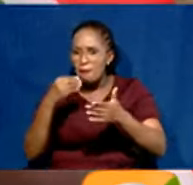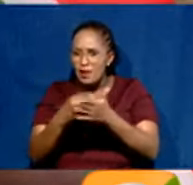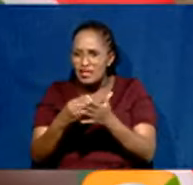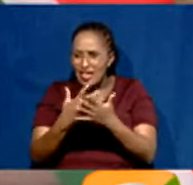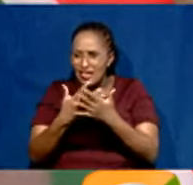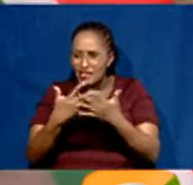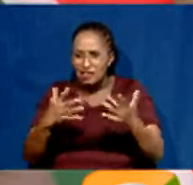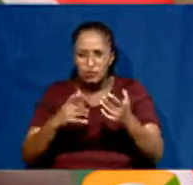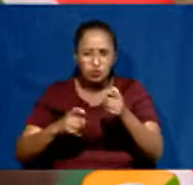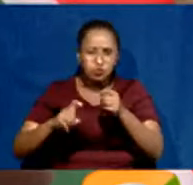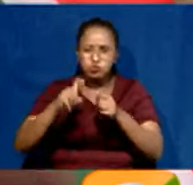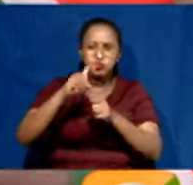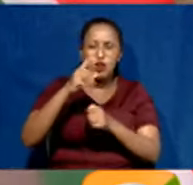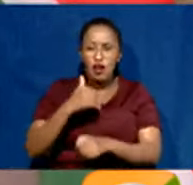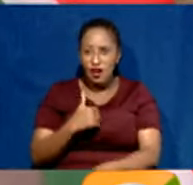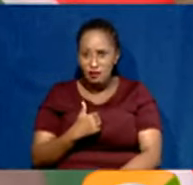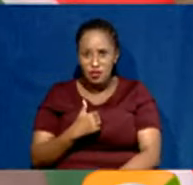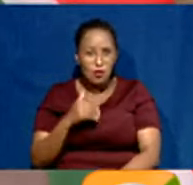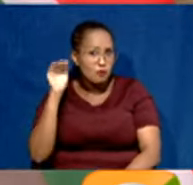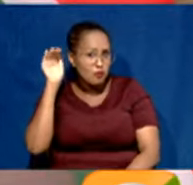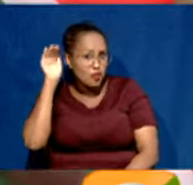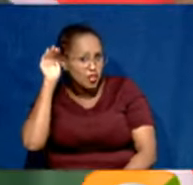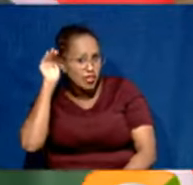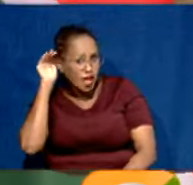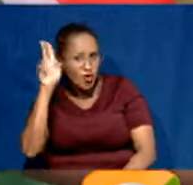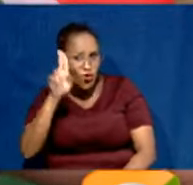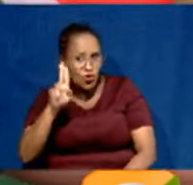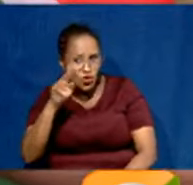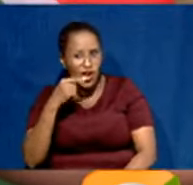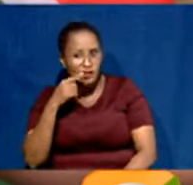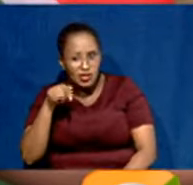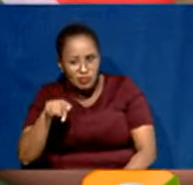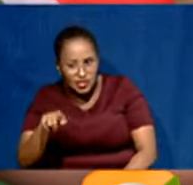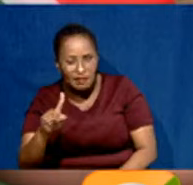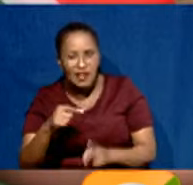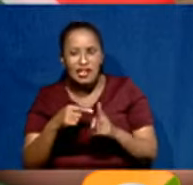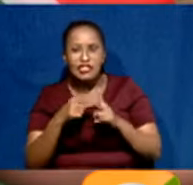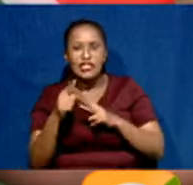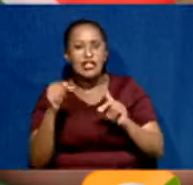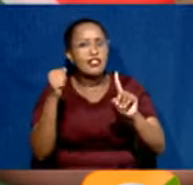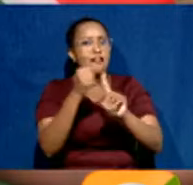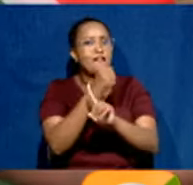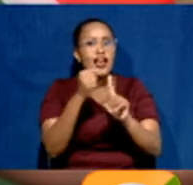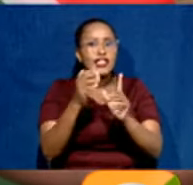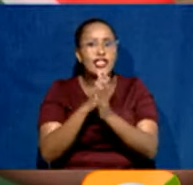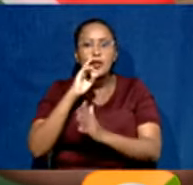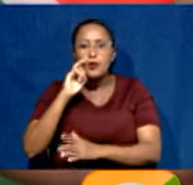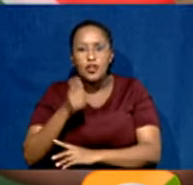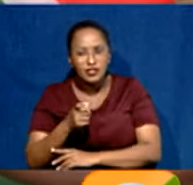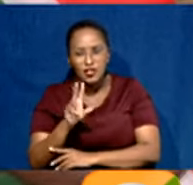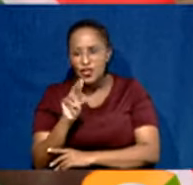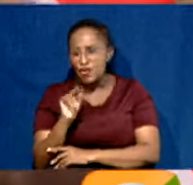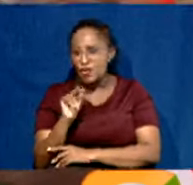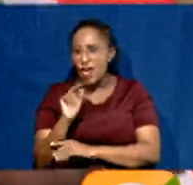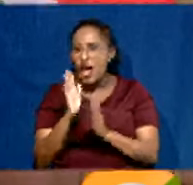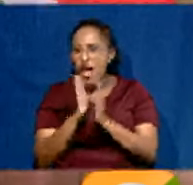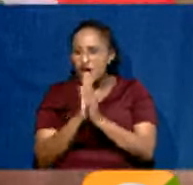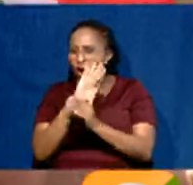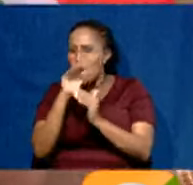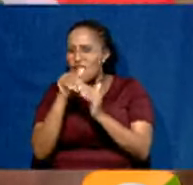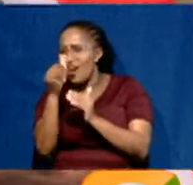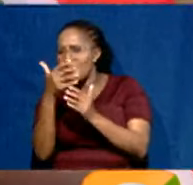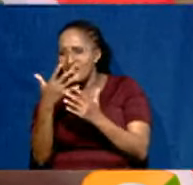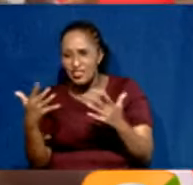up. You heard Uhuru Kenyatta say he was not the one who started the war in Ukraine, you know, and all the other